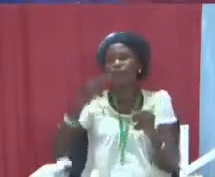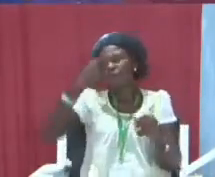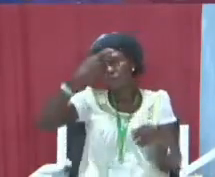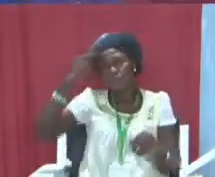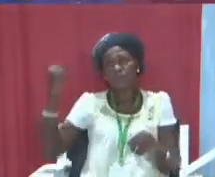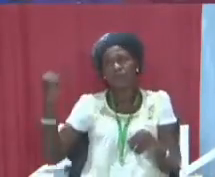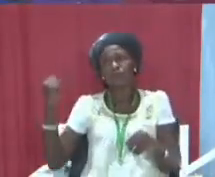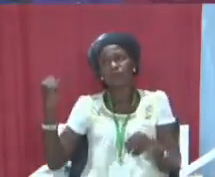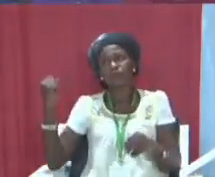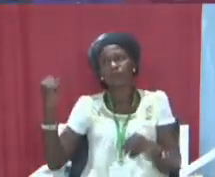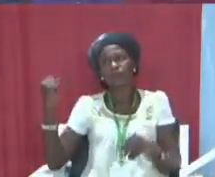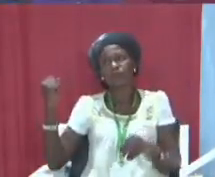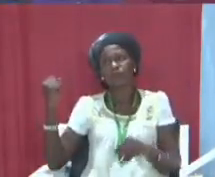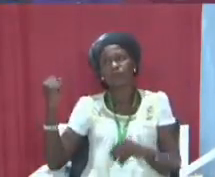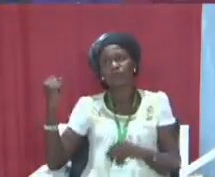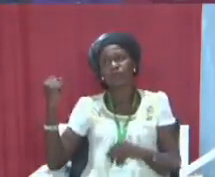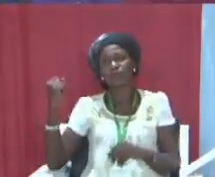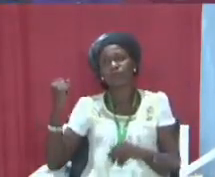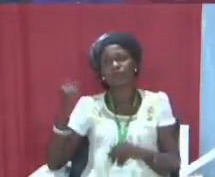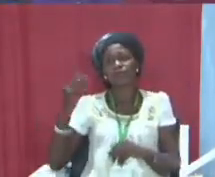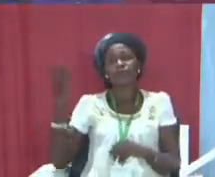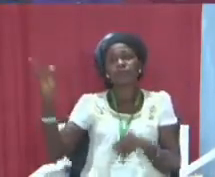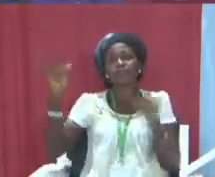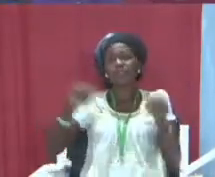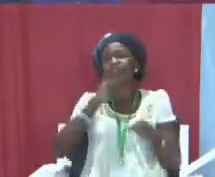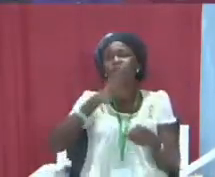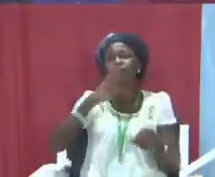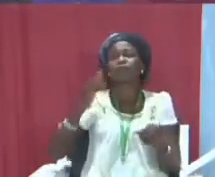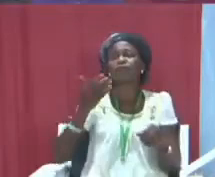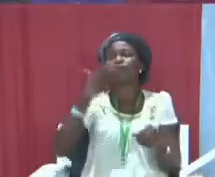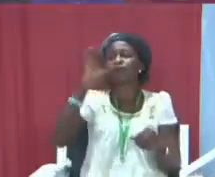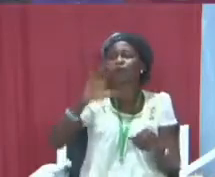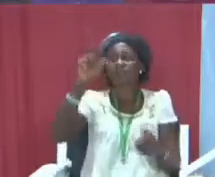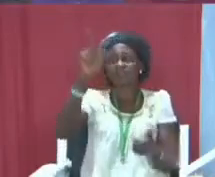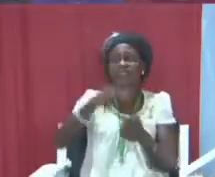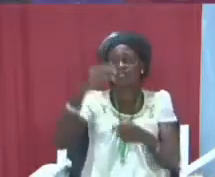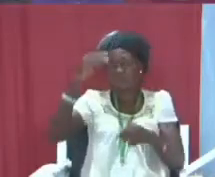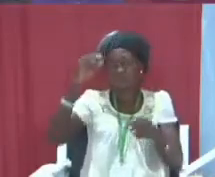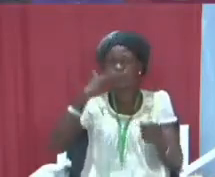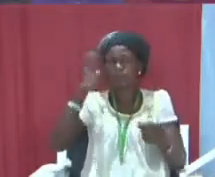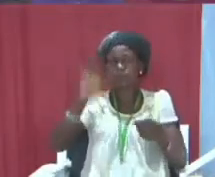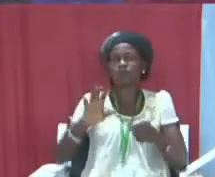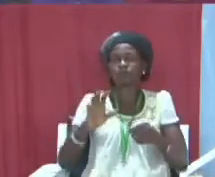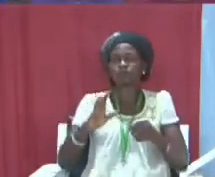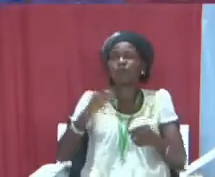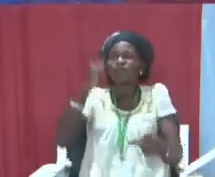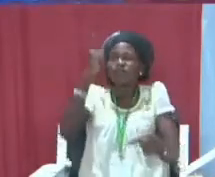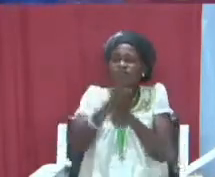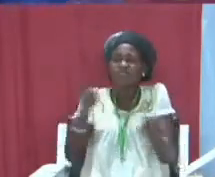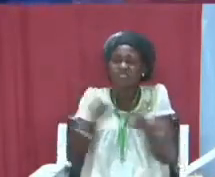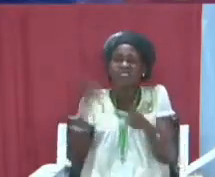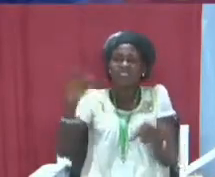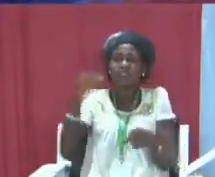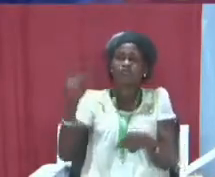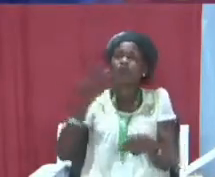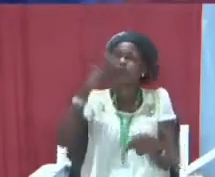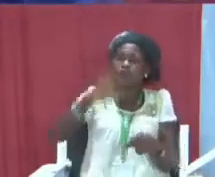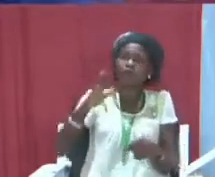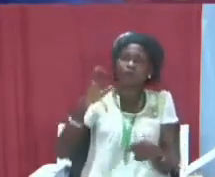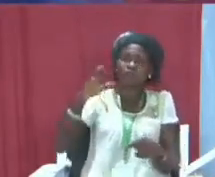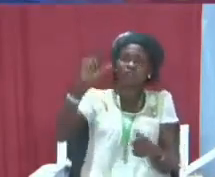because there can be no costless cause. Just as there is no costless